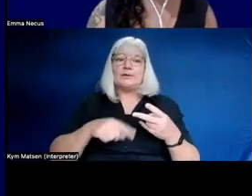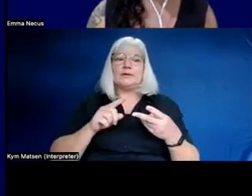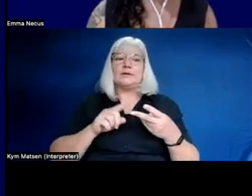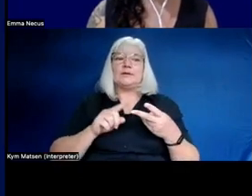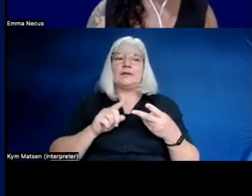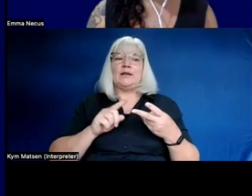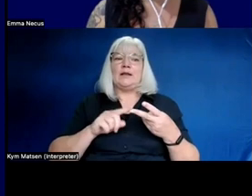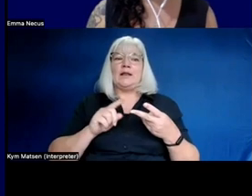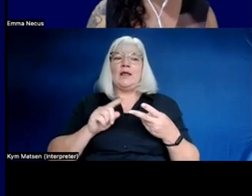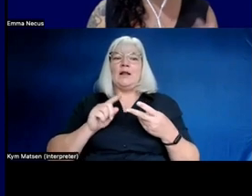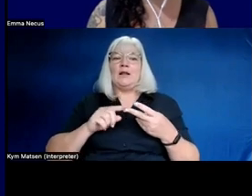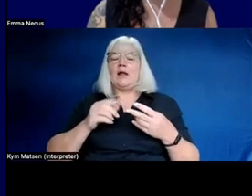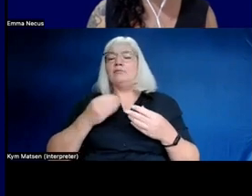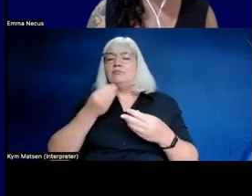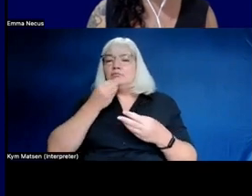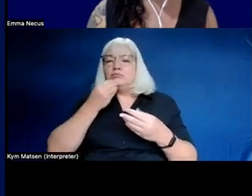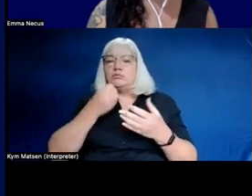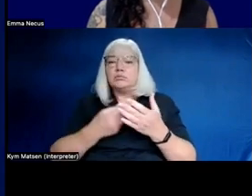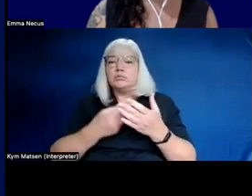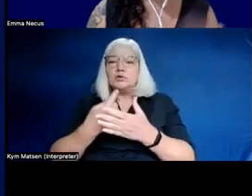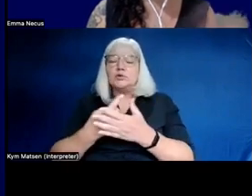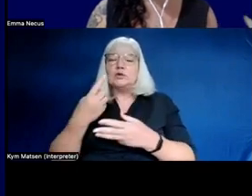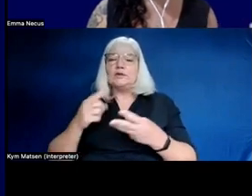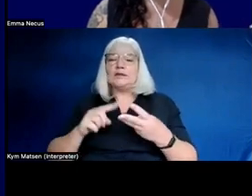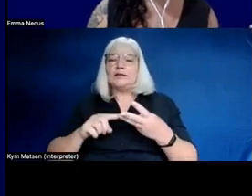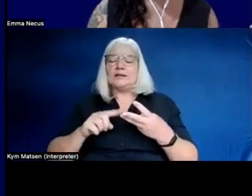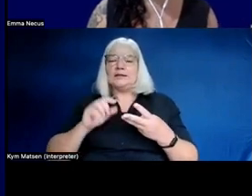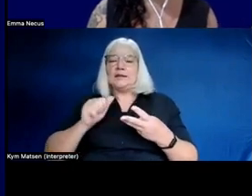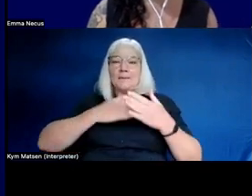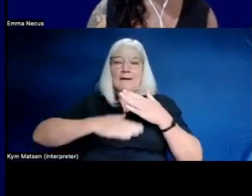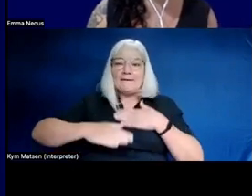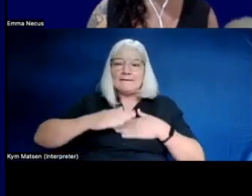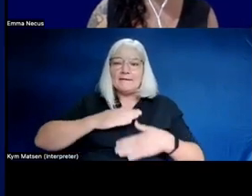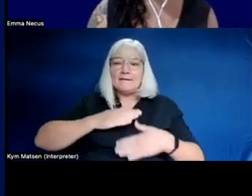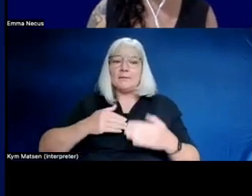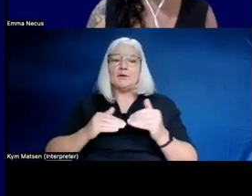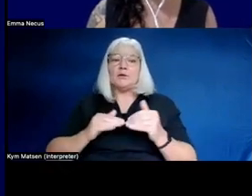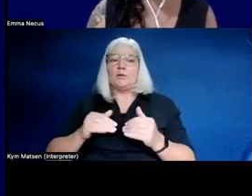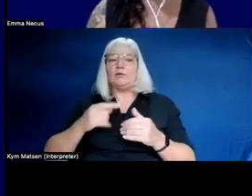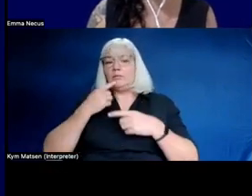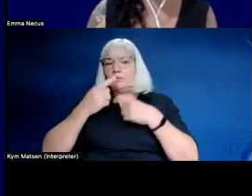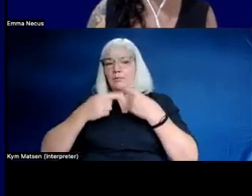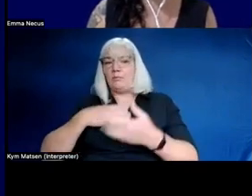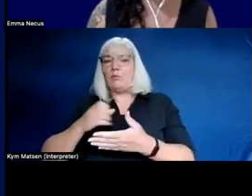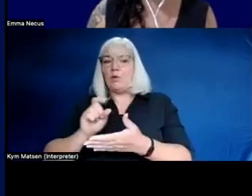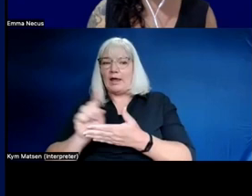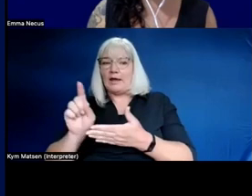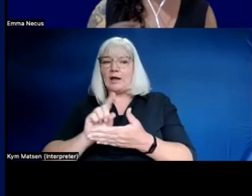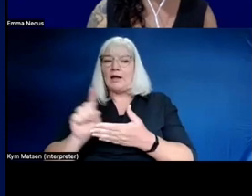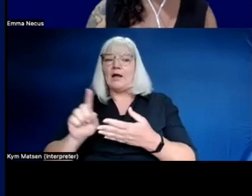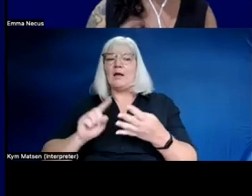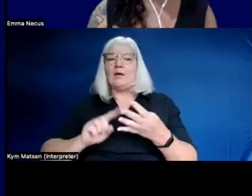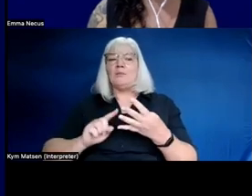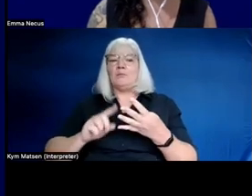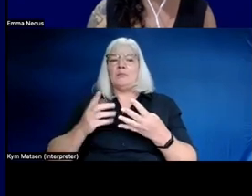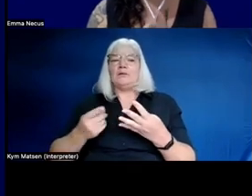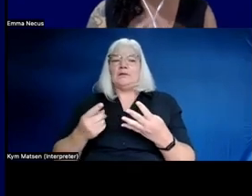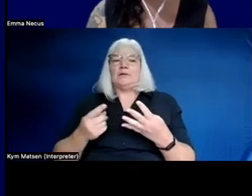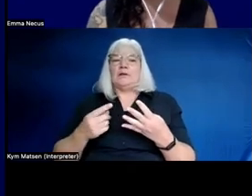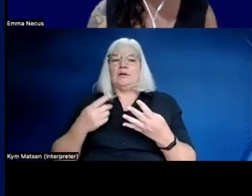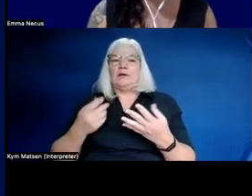in a moment, and the child's sensory needs. And you can see how all the team members I've discussed previously will come together